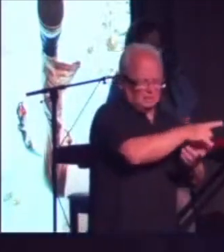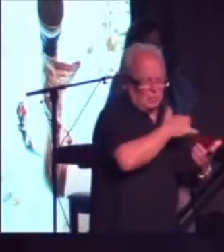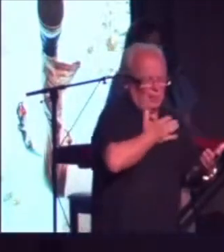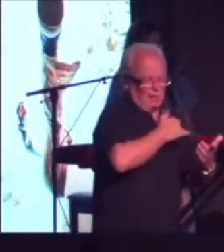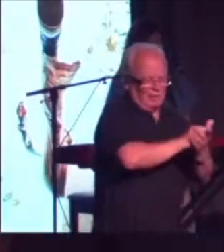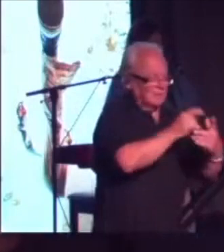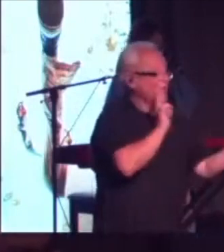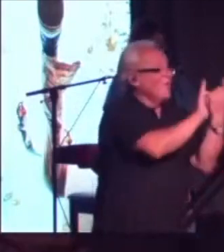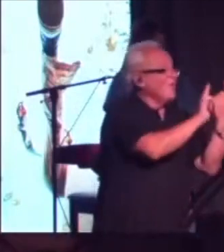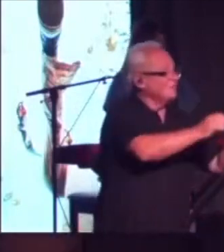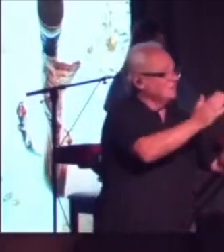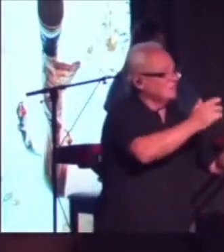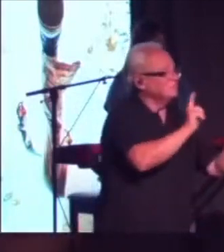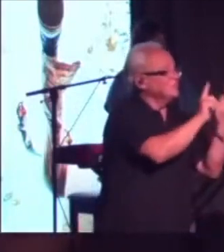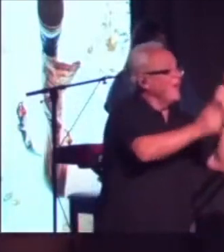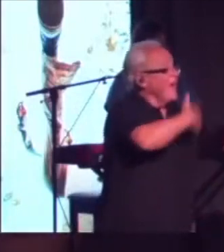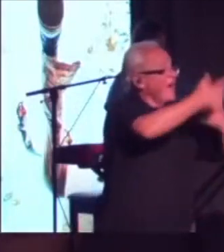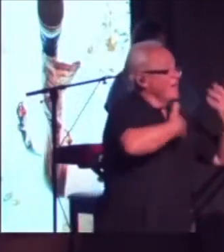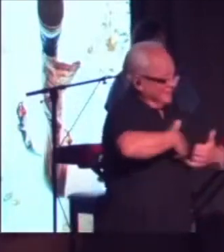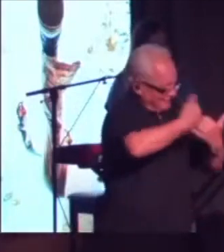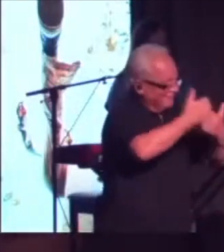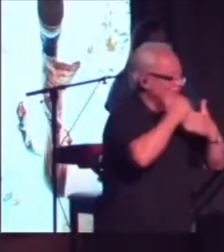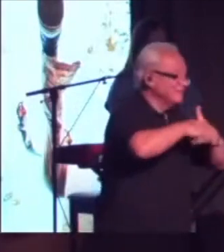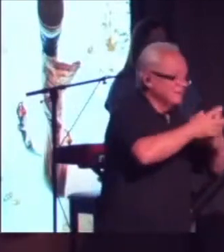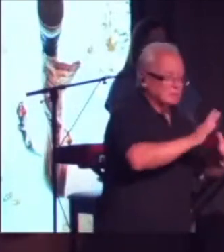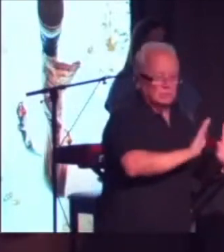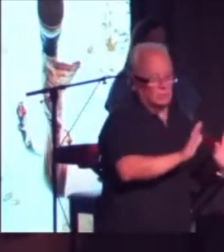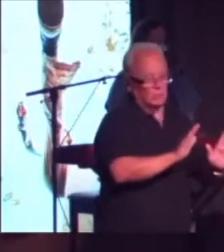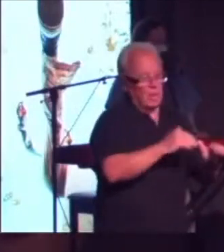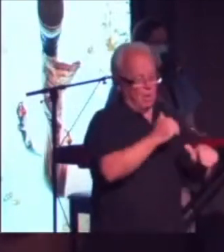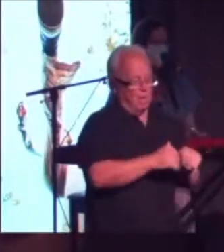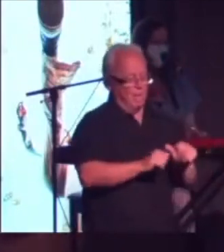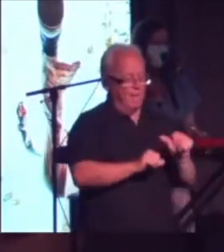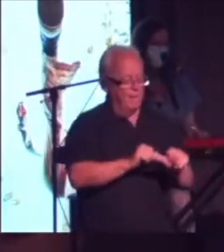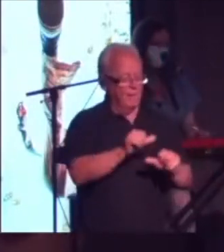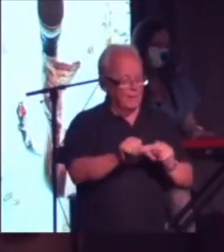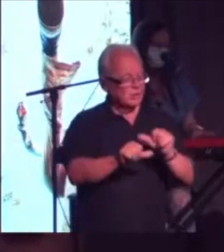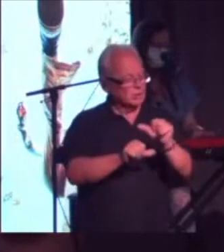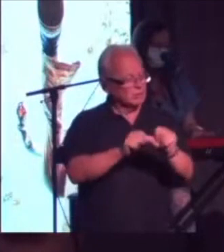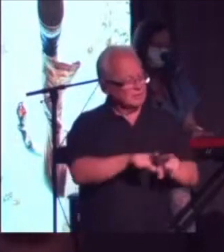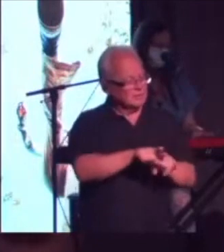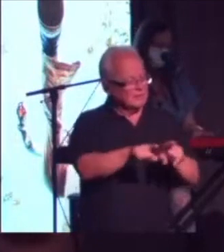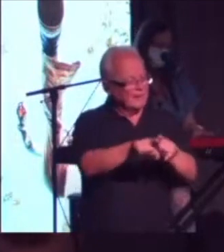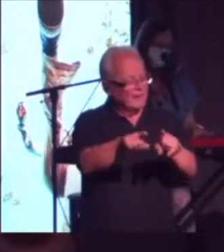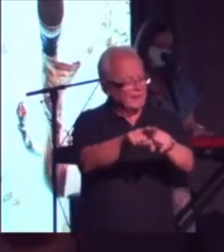any level of understanding, any level of sensitivity. And that one might seem funny, but this is more serious.